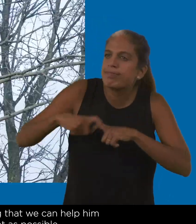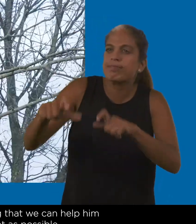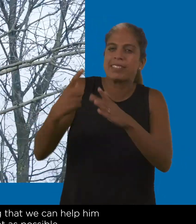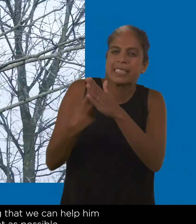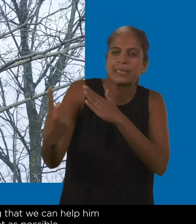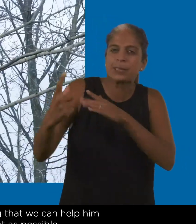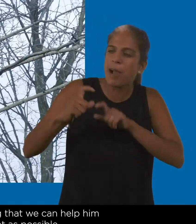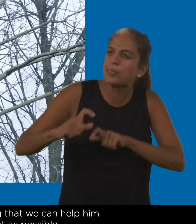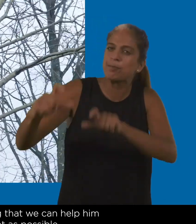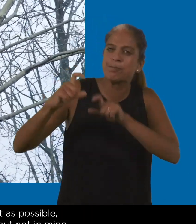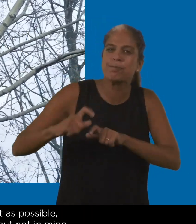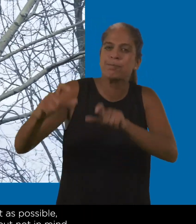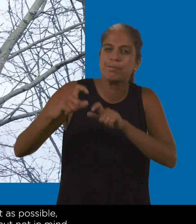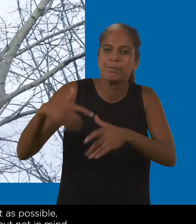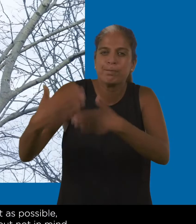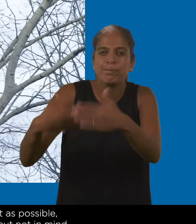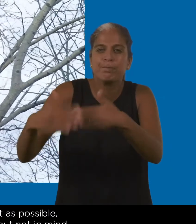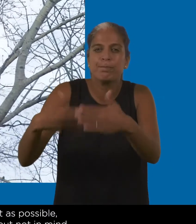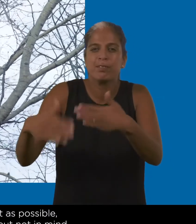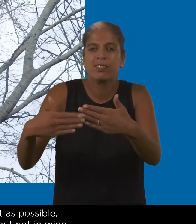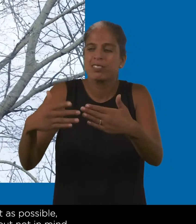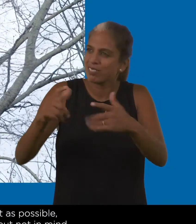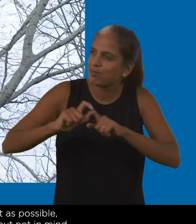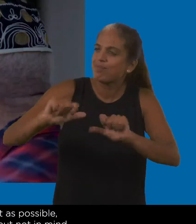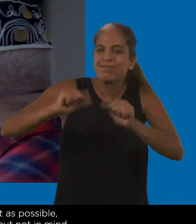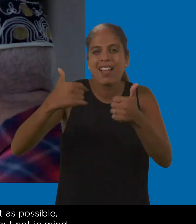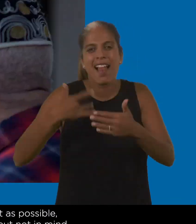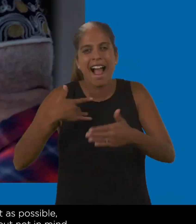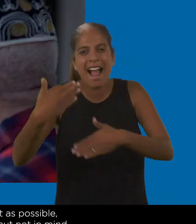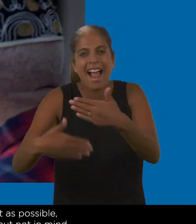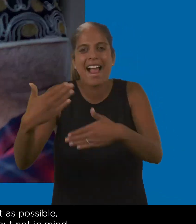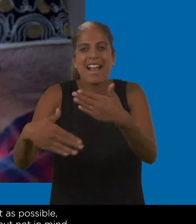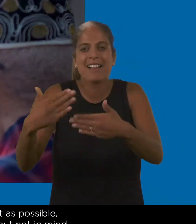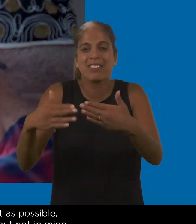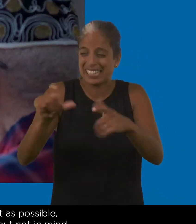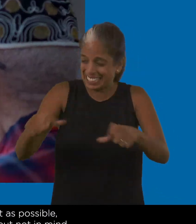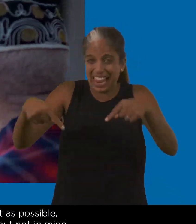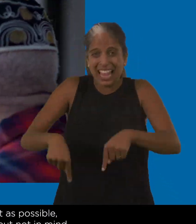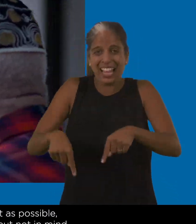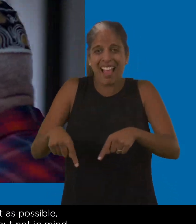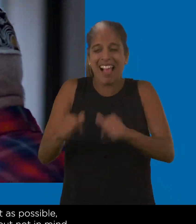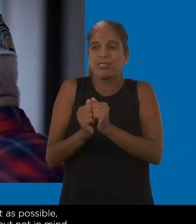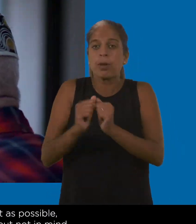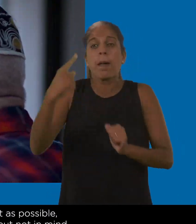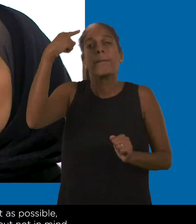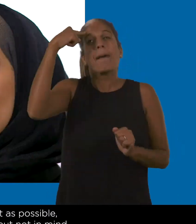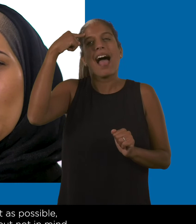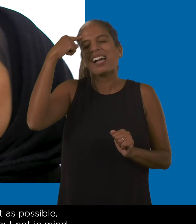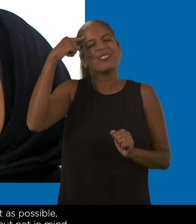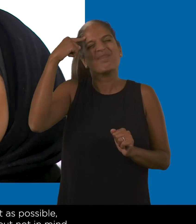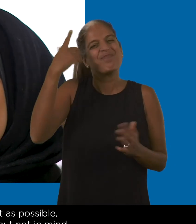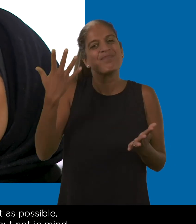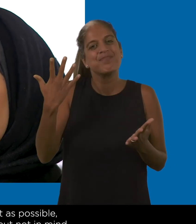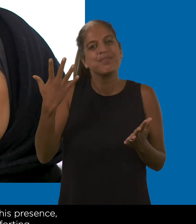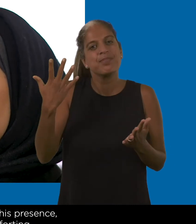remain as independent as possible and enjoy his life as best as possible, and that he's still with us, but